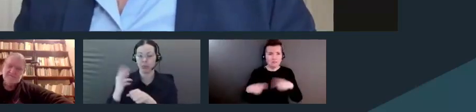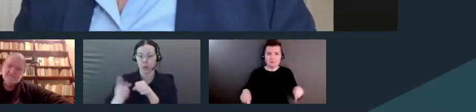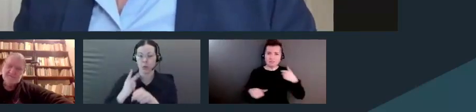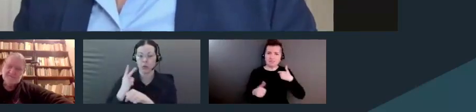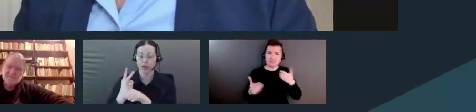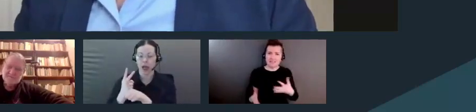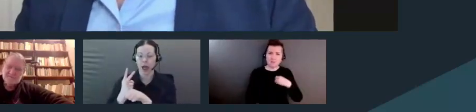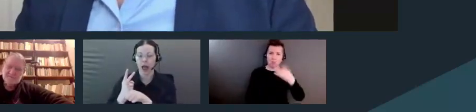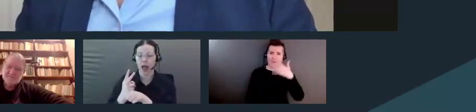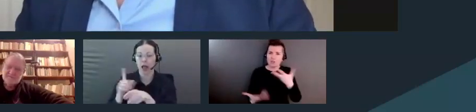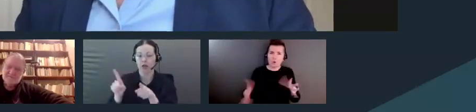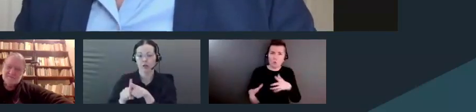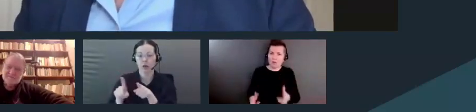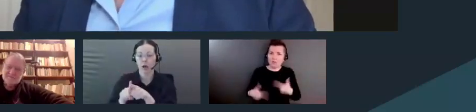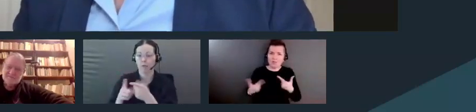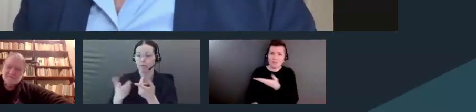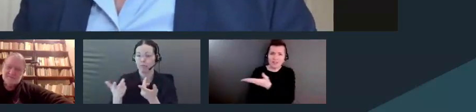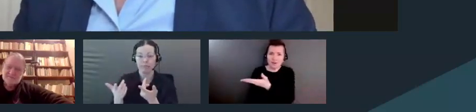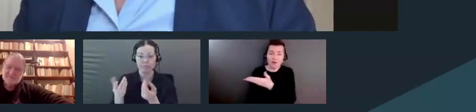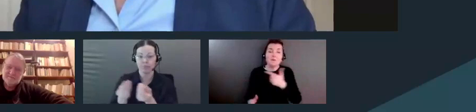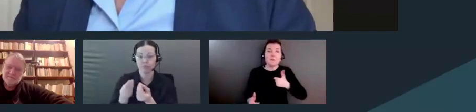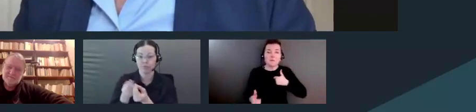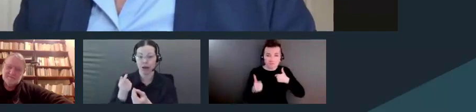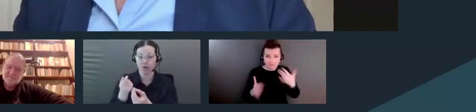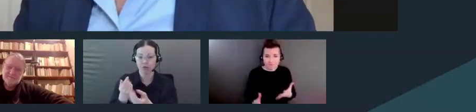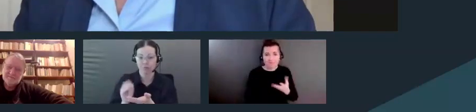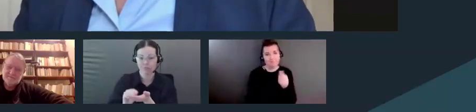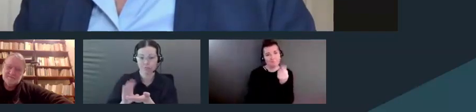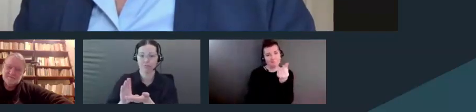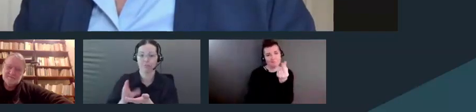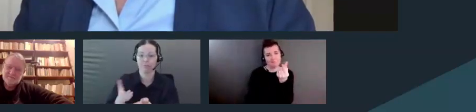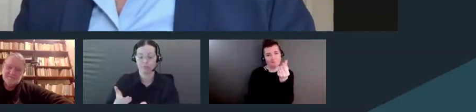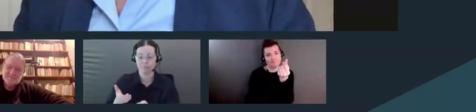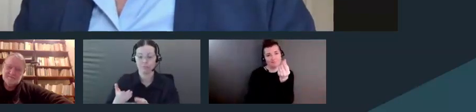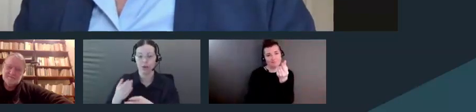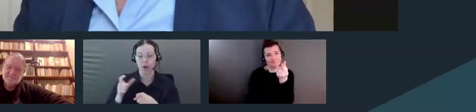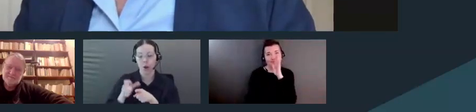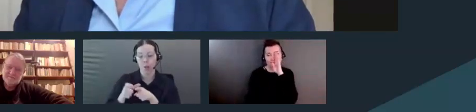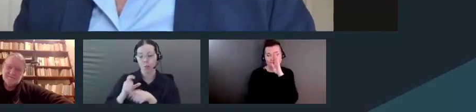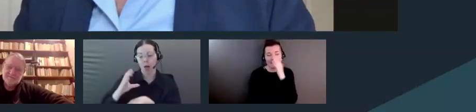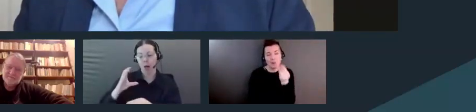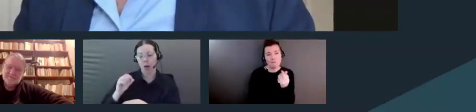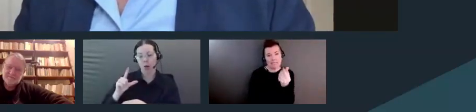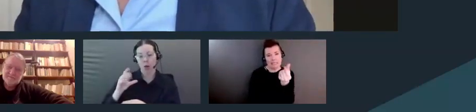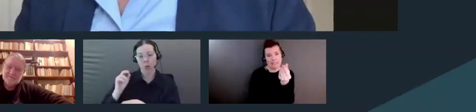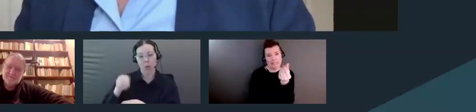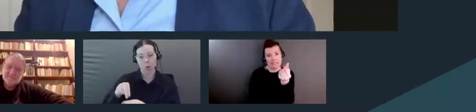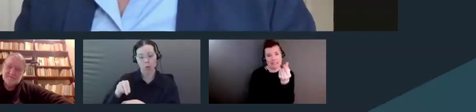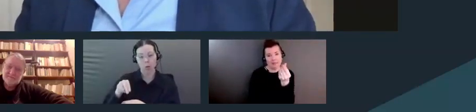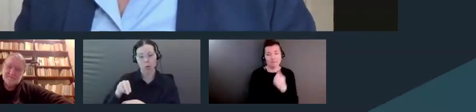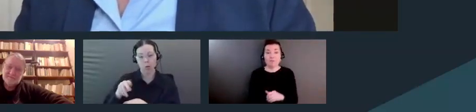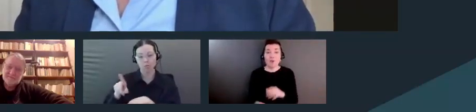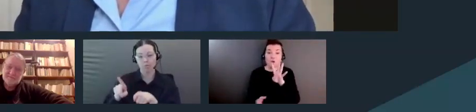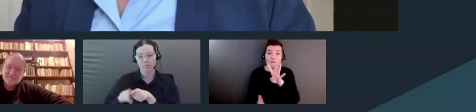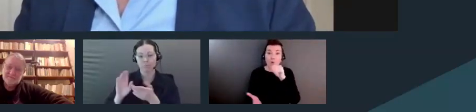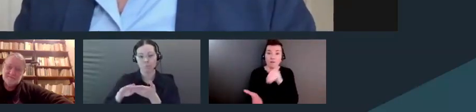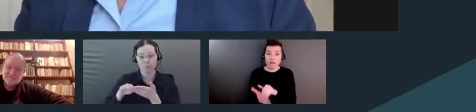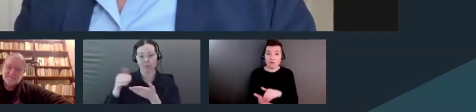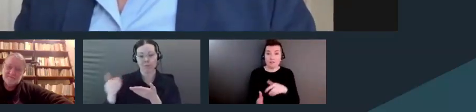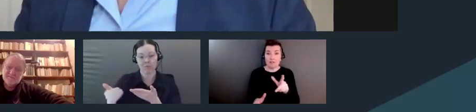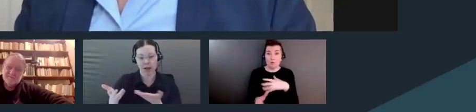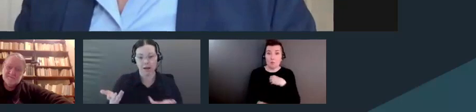money. According to the 2016 census, the median income for about 4,000 white in